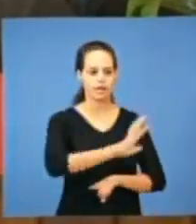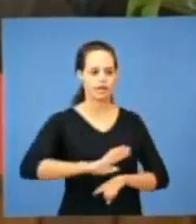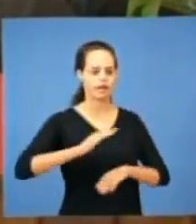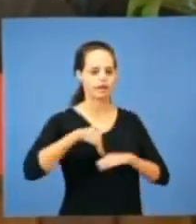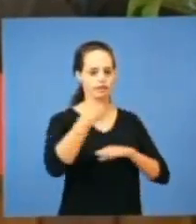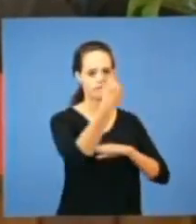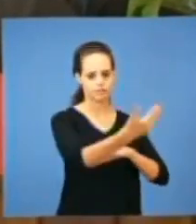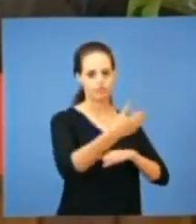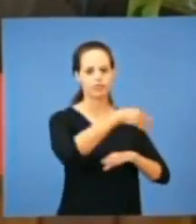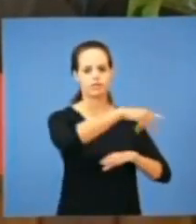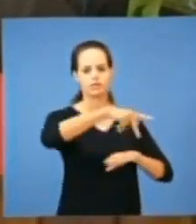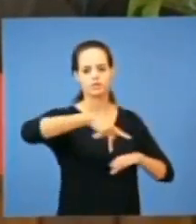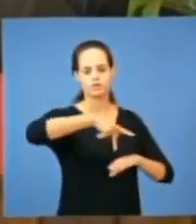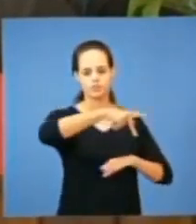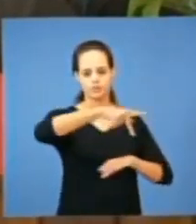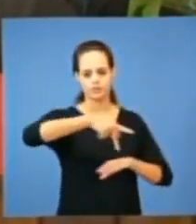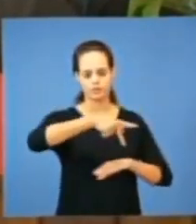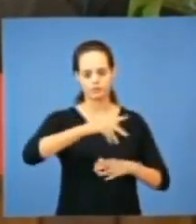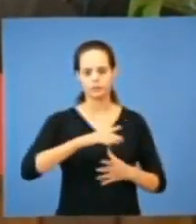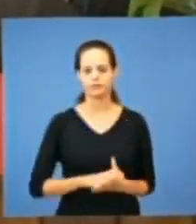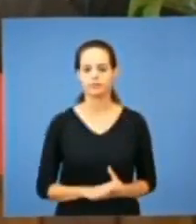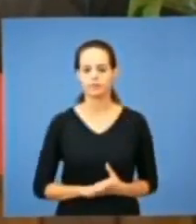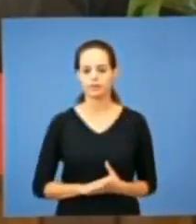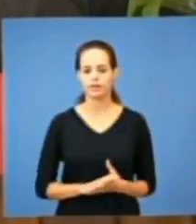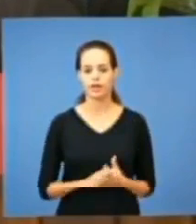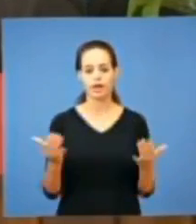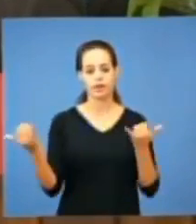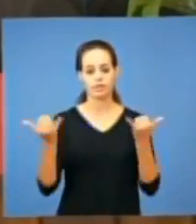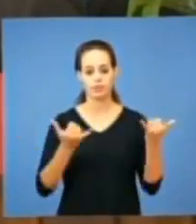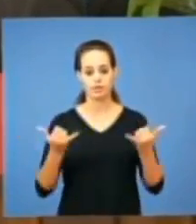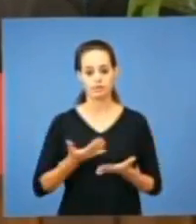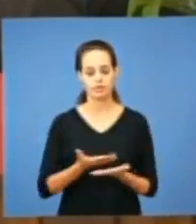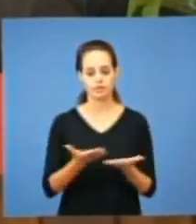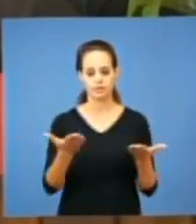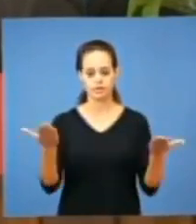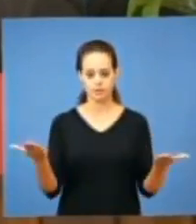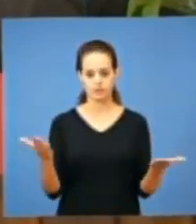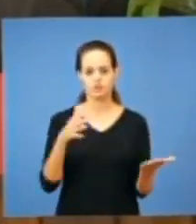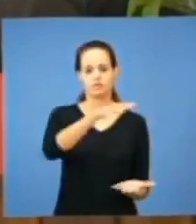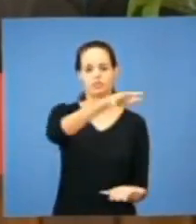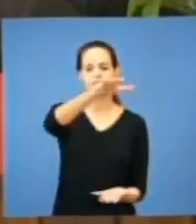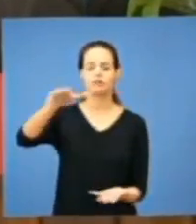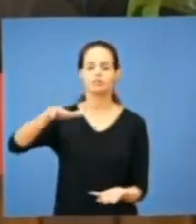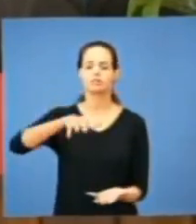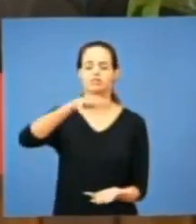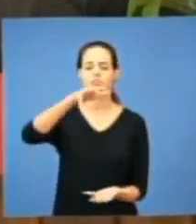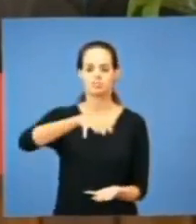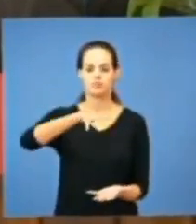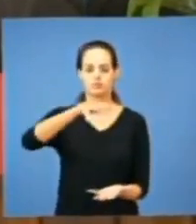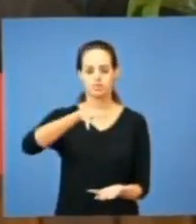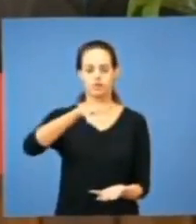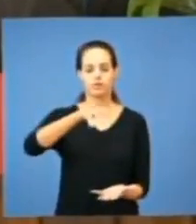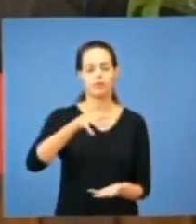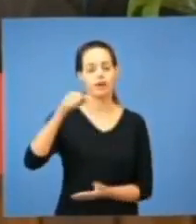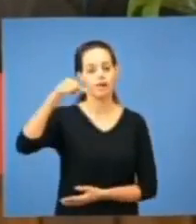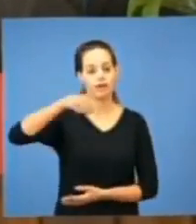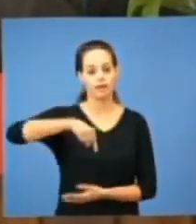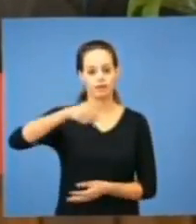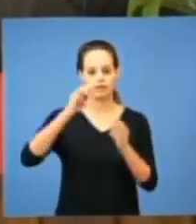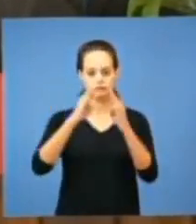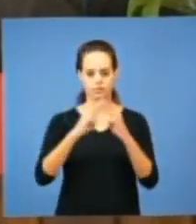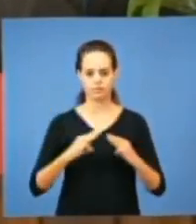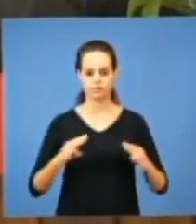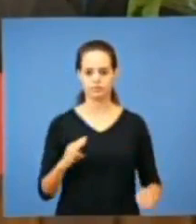country. And I would like to inform the brethren as well that our broadcast is being done from here,